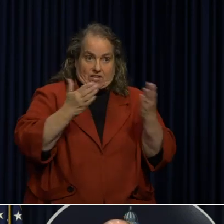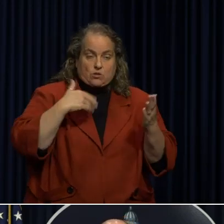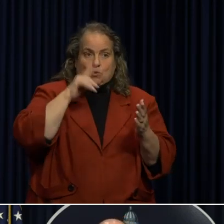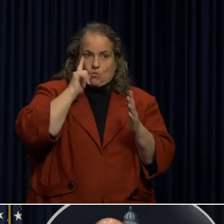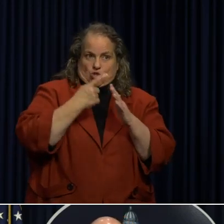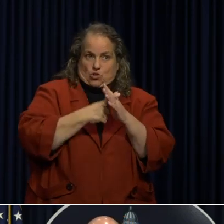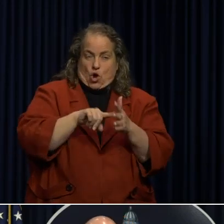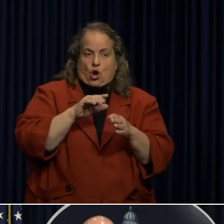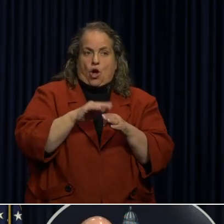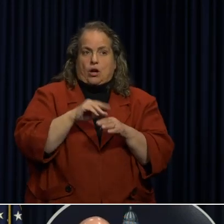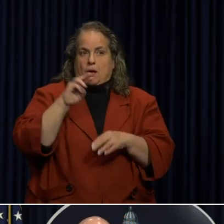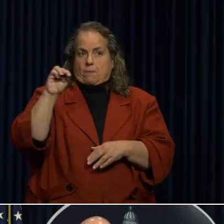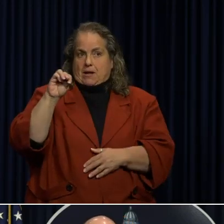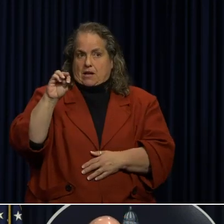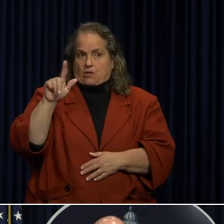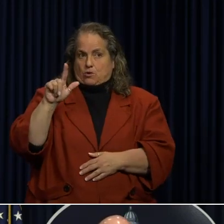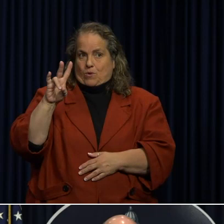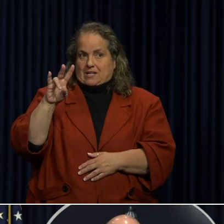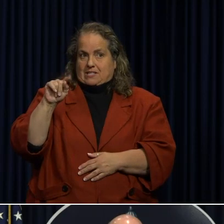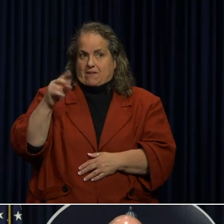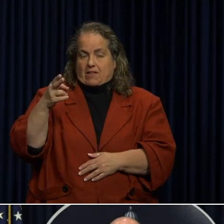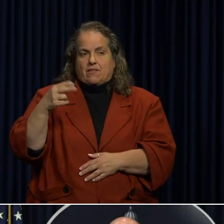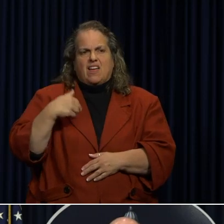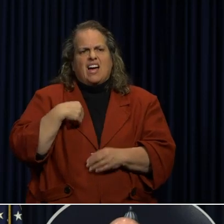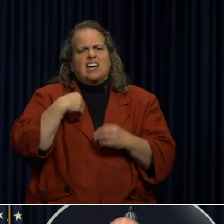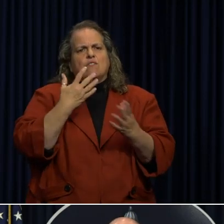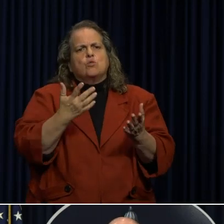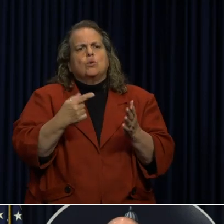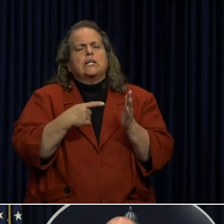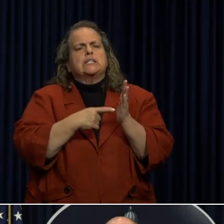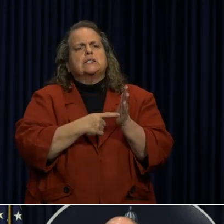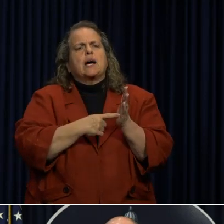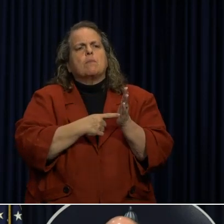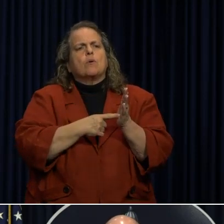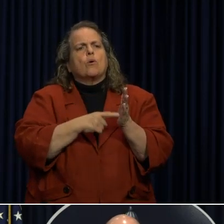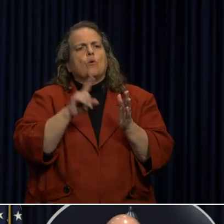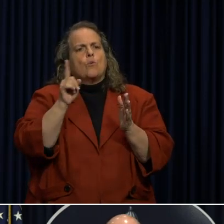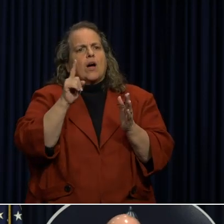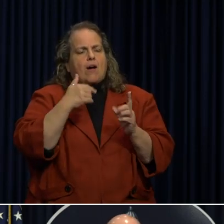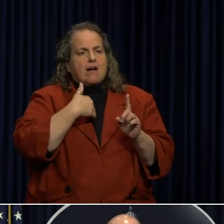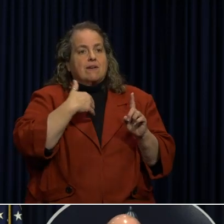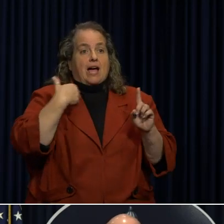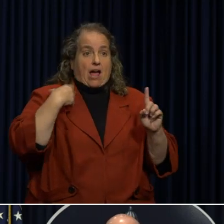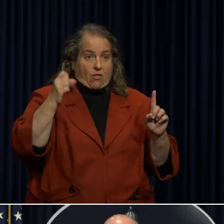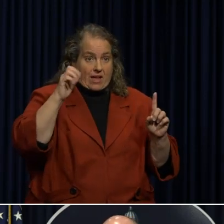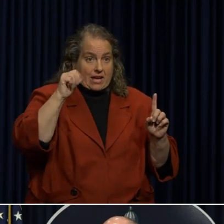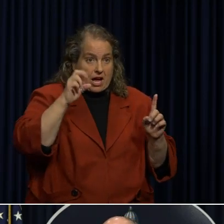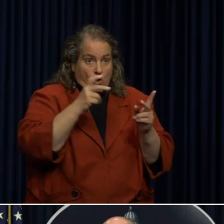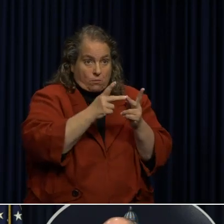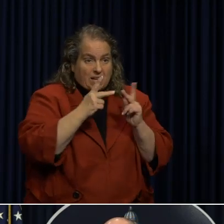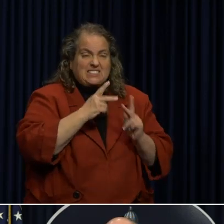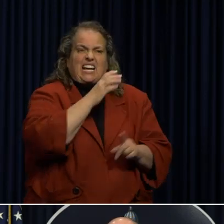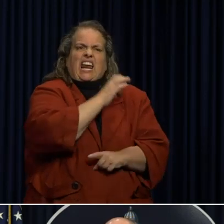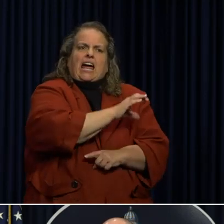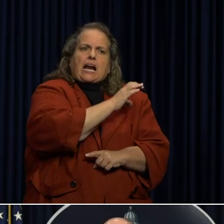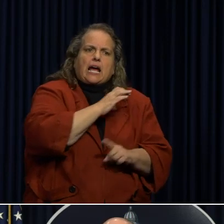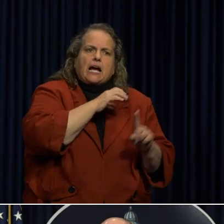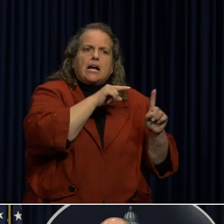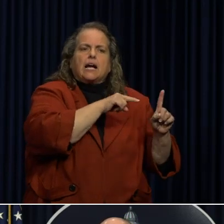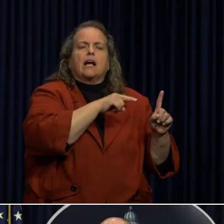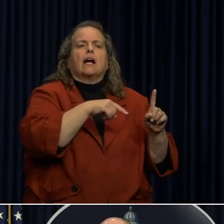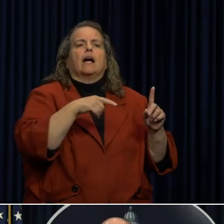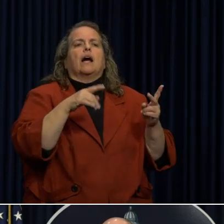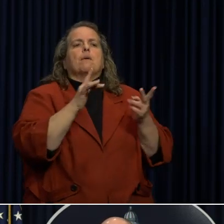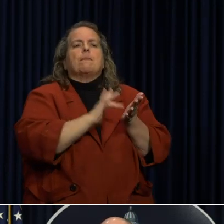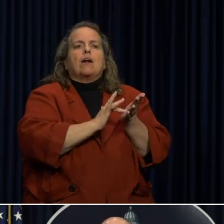27th. I gave examples of settings where this applies. Healthcare clinics and medical offices. The line, I typed it